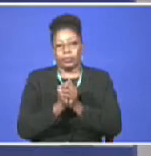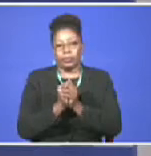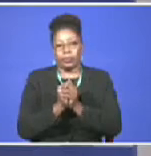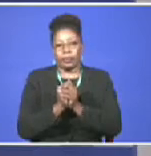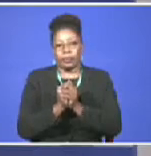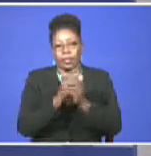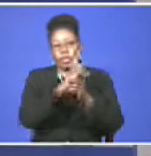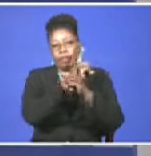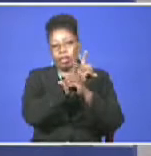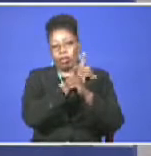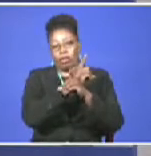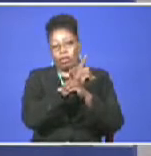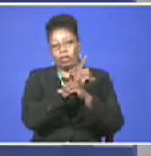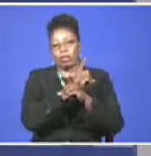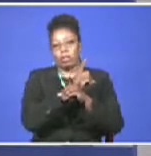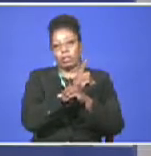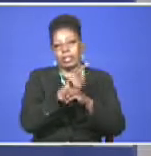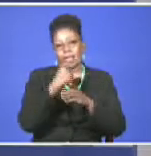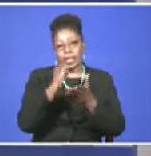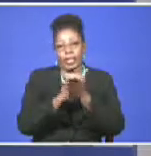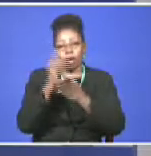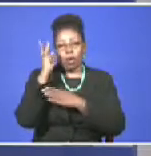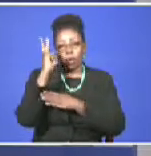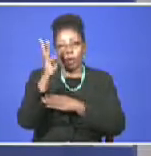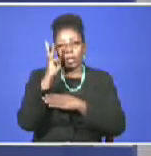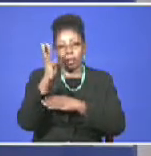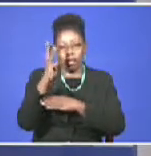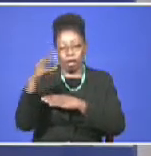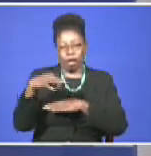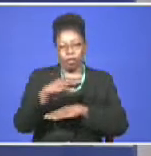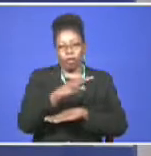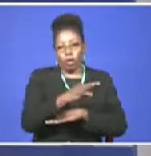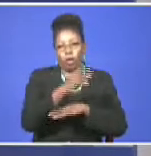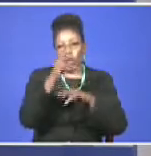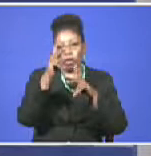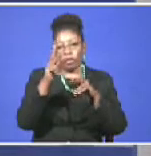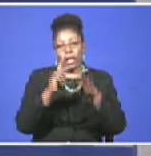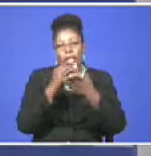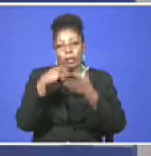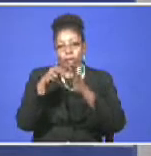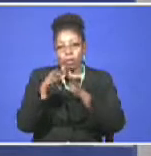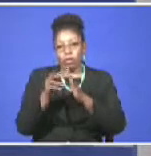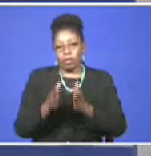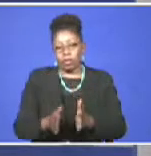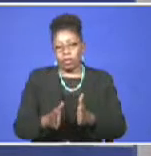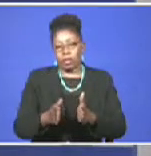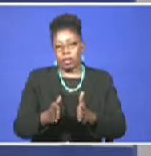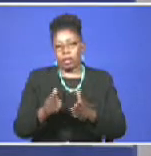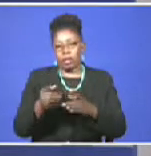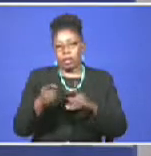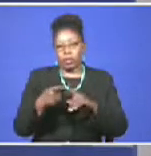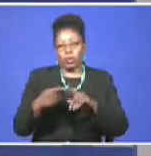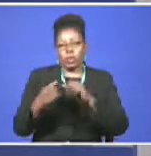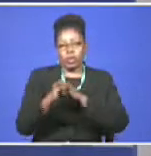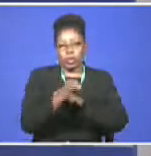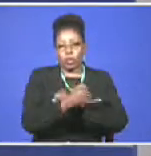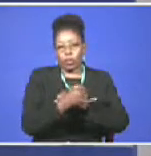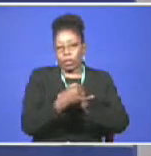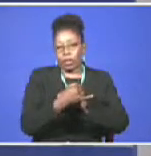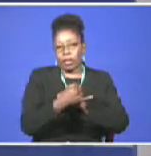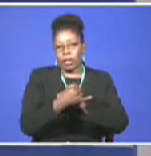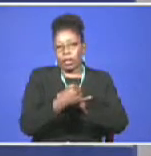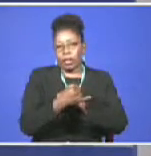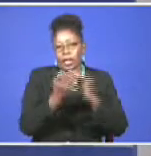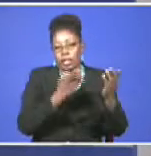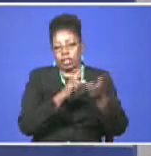Well, Defense Force officers say they're witnessing a steady flow of migrants to our shores. Smugglers are becoming more creative, switching to